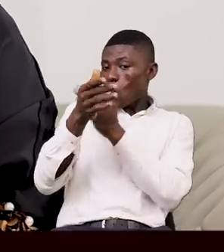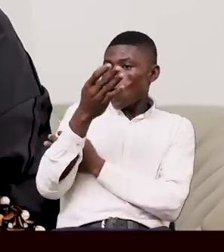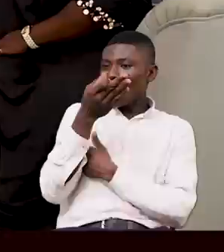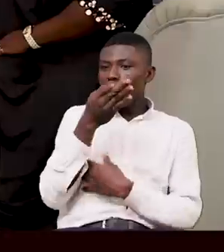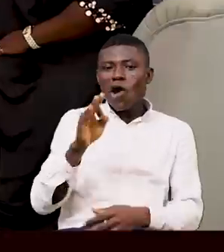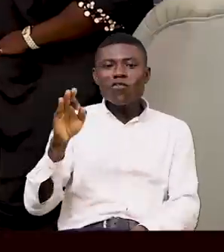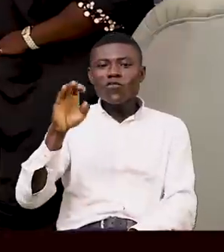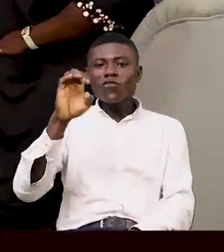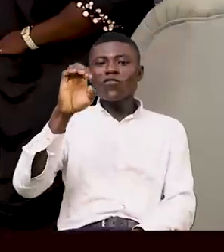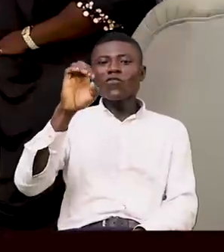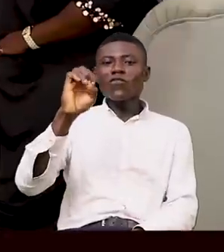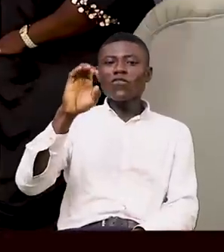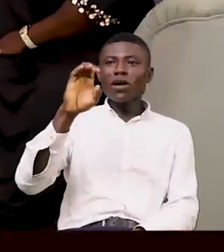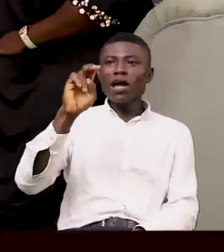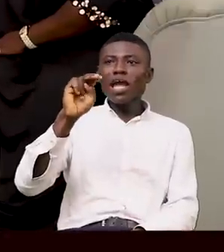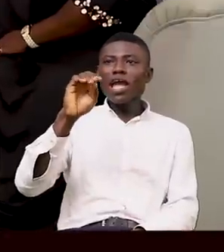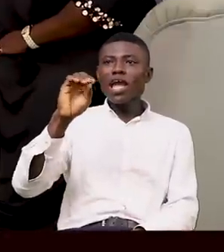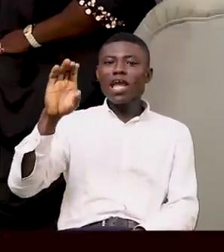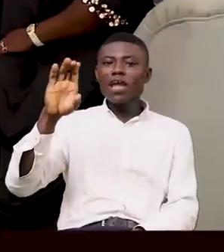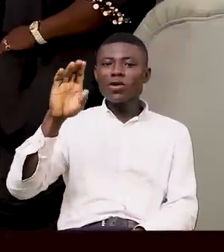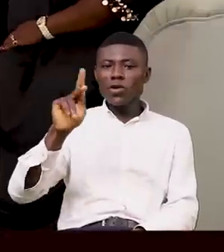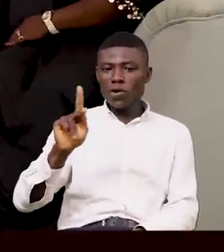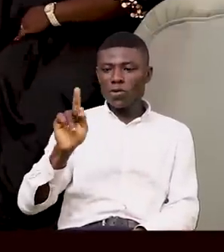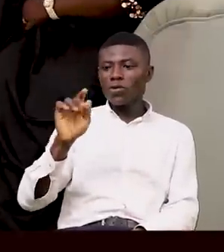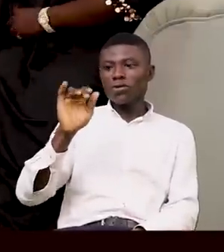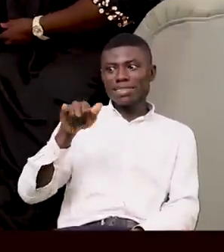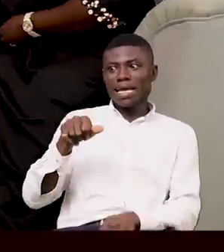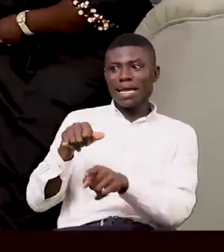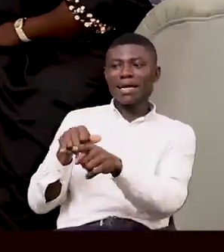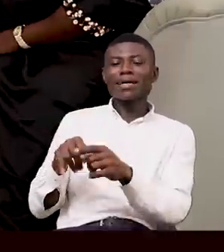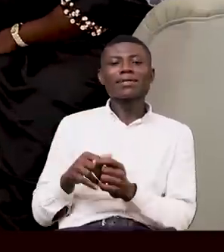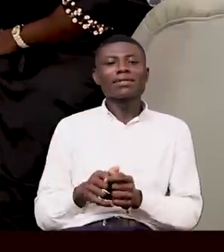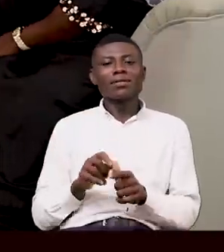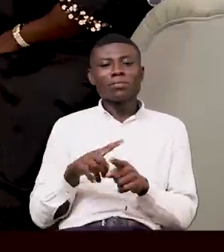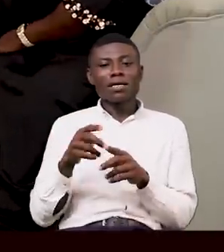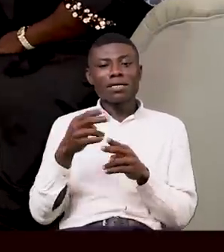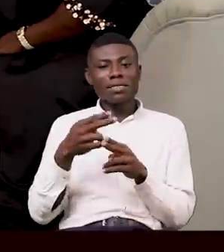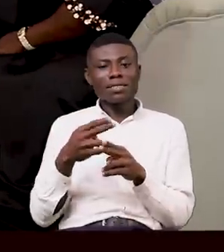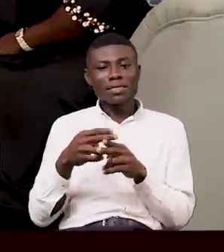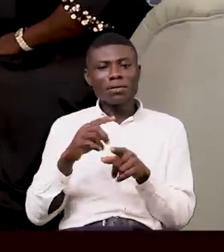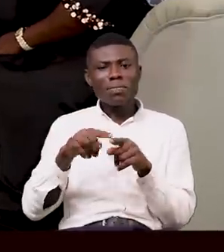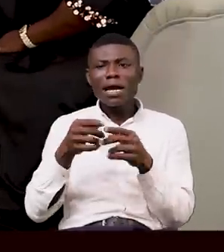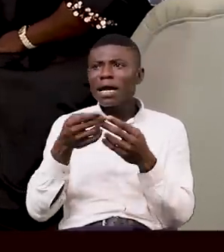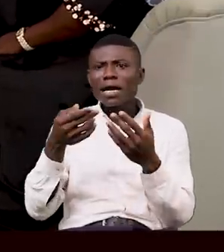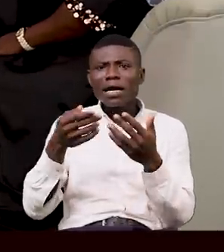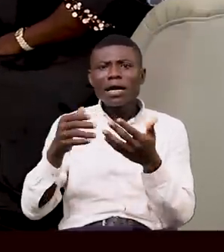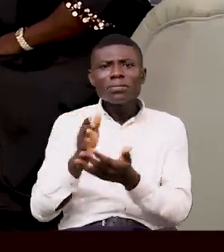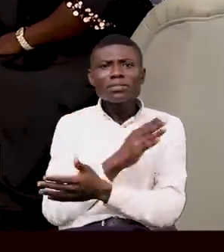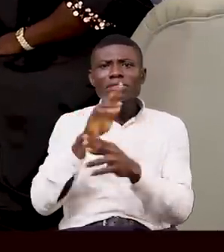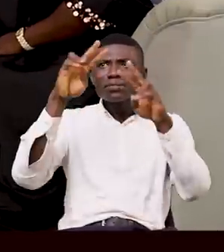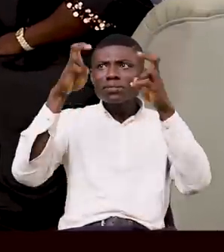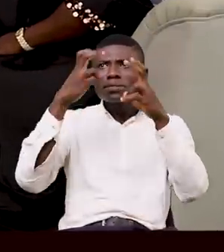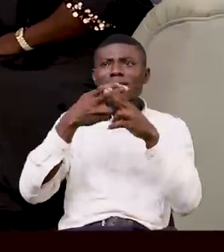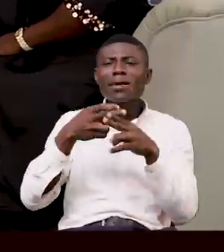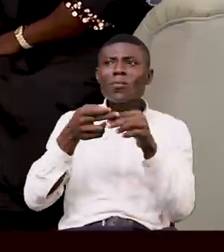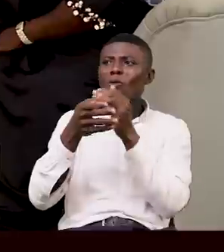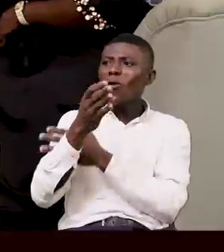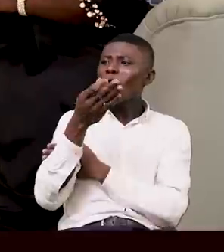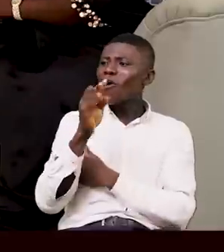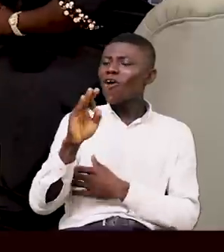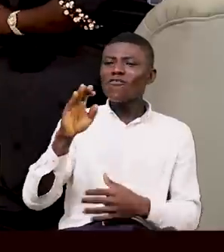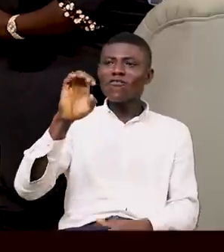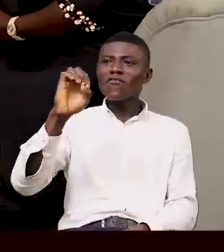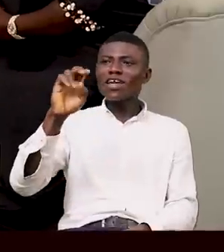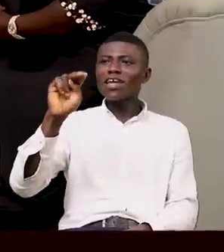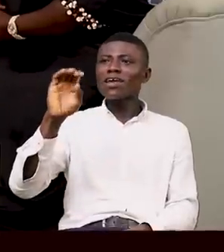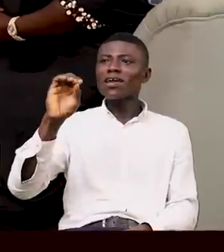all. E di nidi abeka. Abeka. Na PSC, e dan alto ni God of Enoch. Nana ye mwa se, nyanko po ono